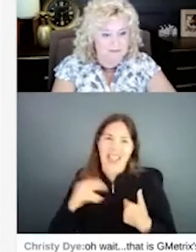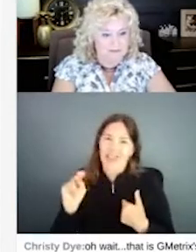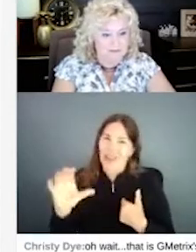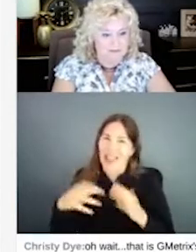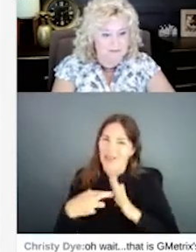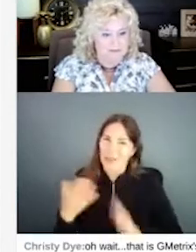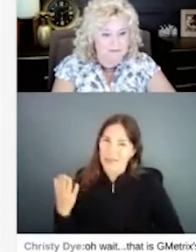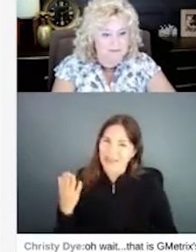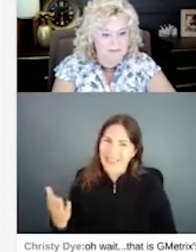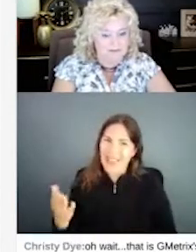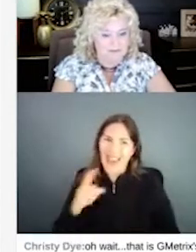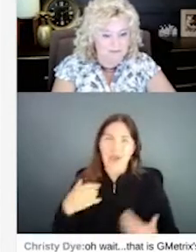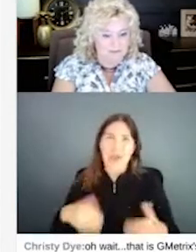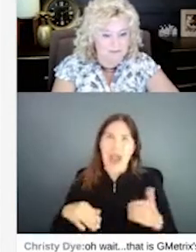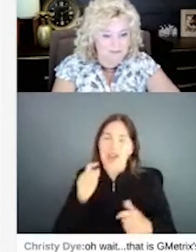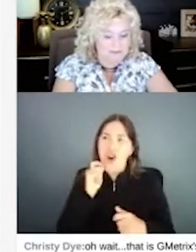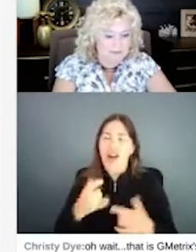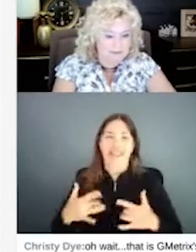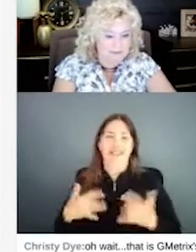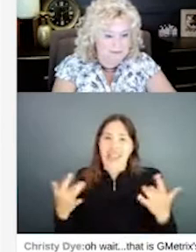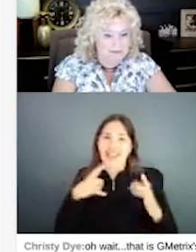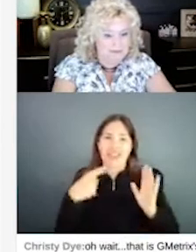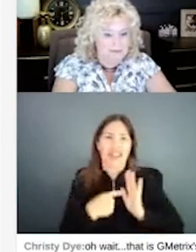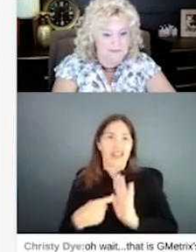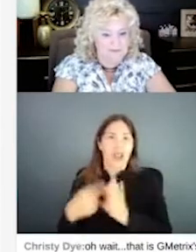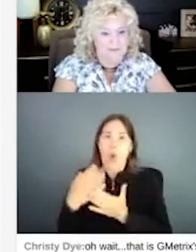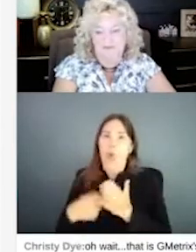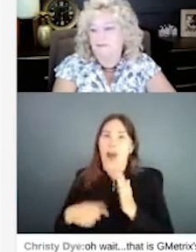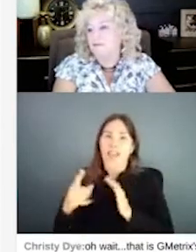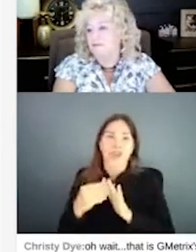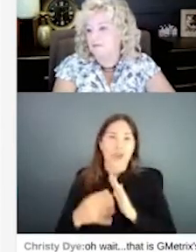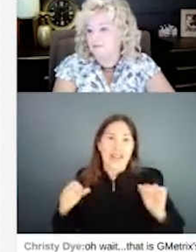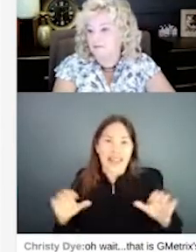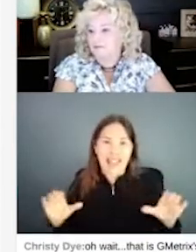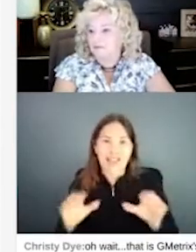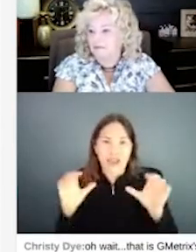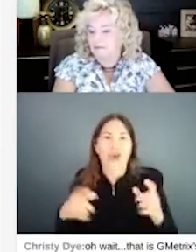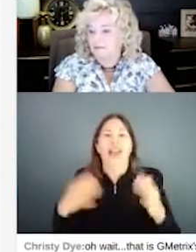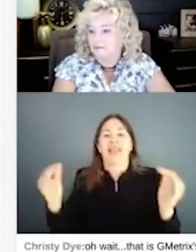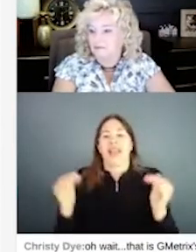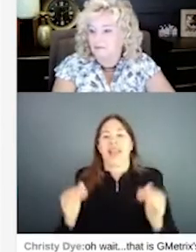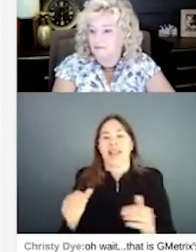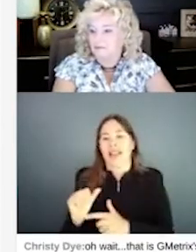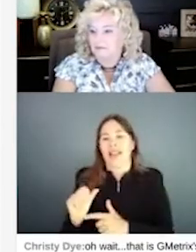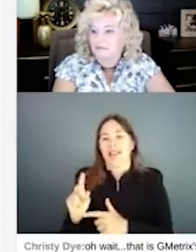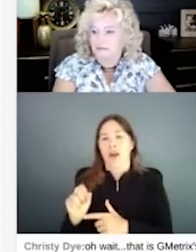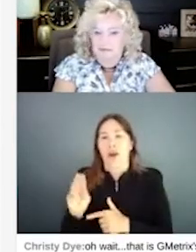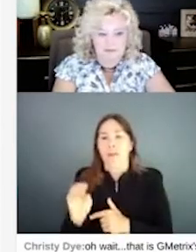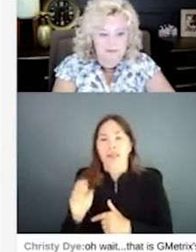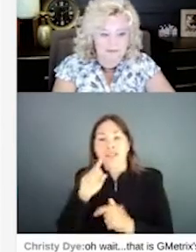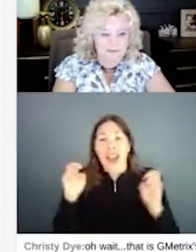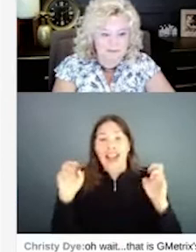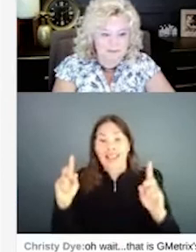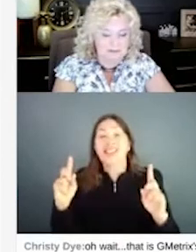there. And it's an awesome event to just really highlight what students can do. And then the Adobe for Education Summit is just